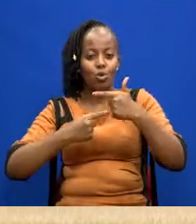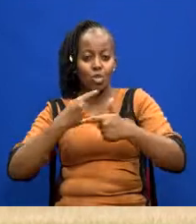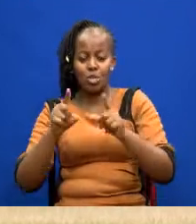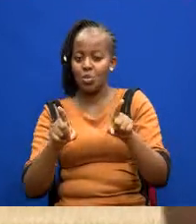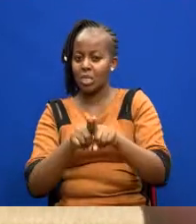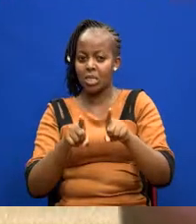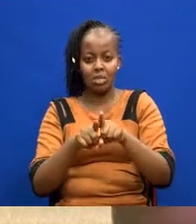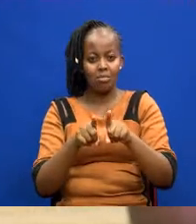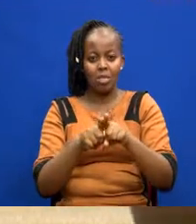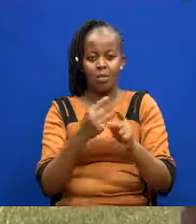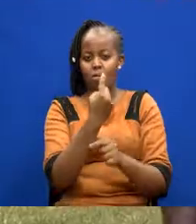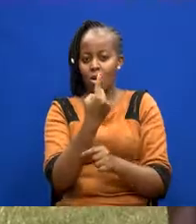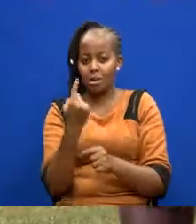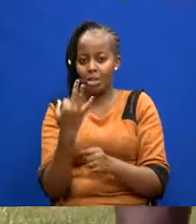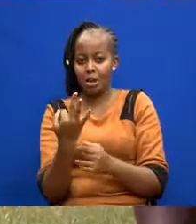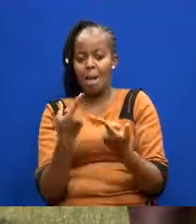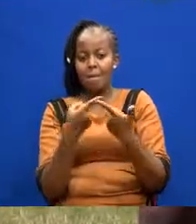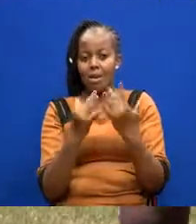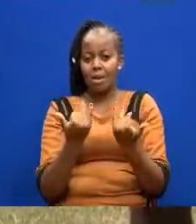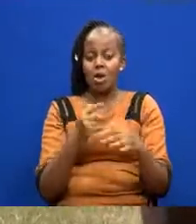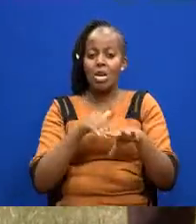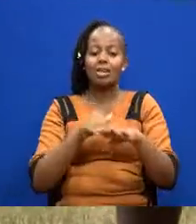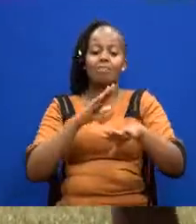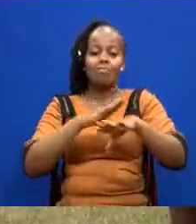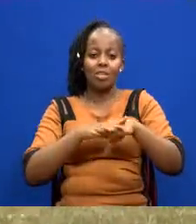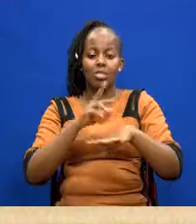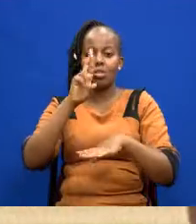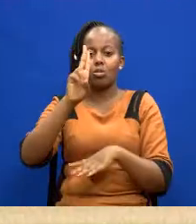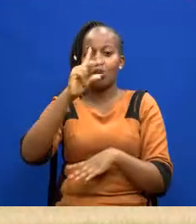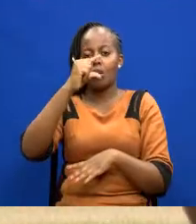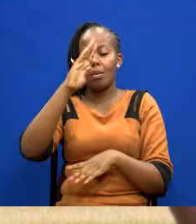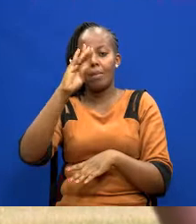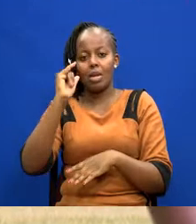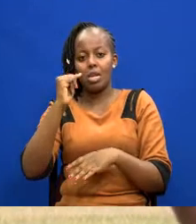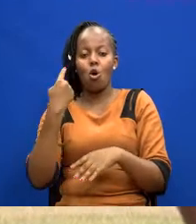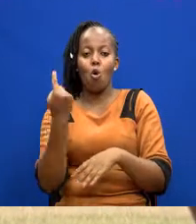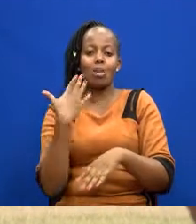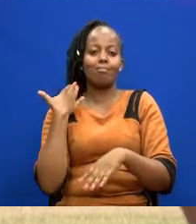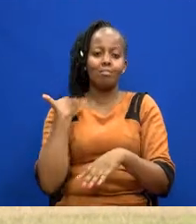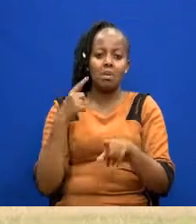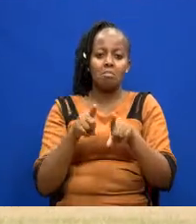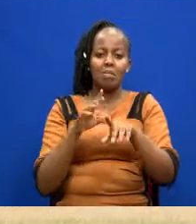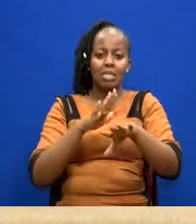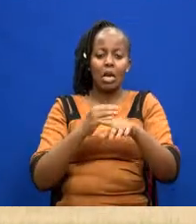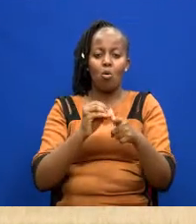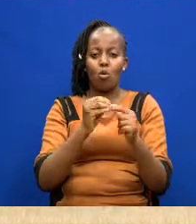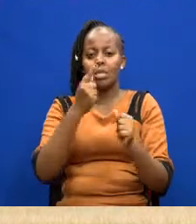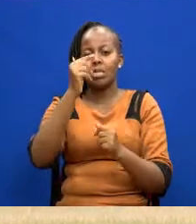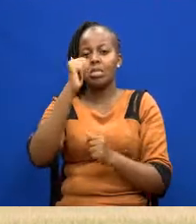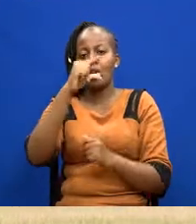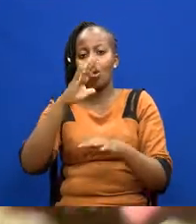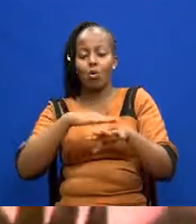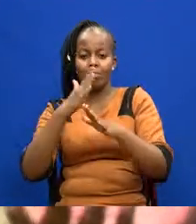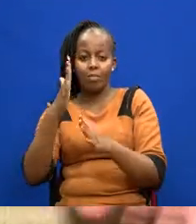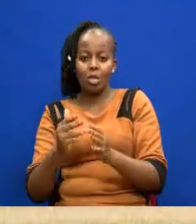throughout the game session. However, in touch rugby, it's just a touch or a tap or a tag on the sides,